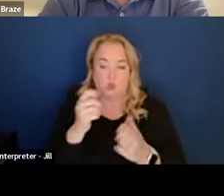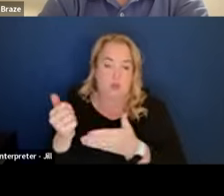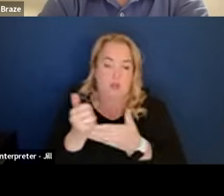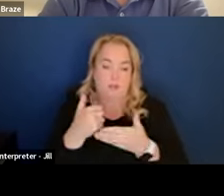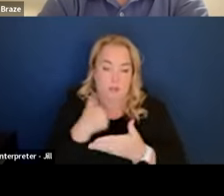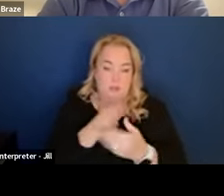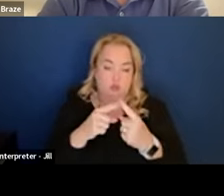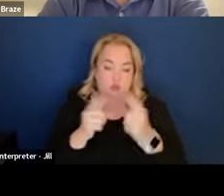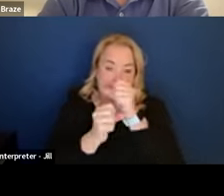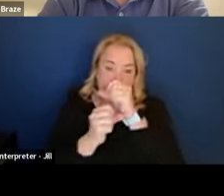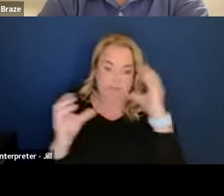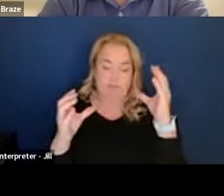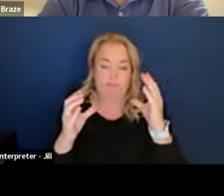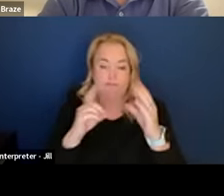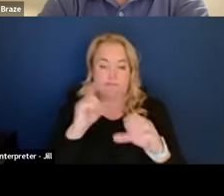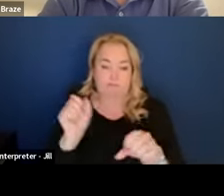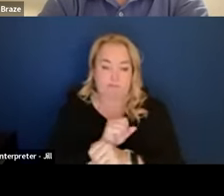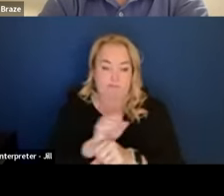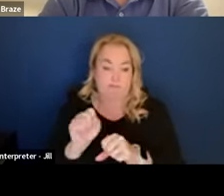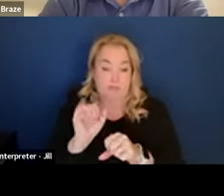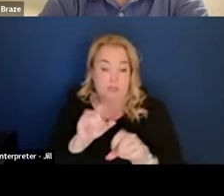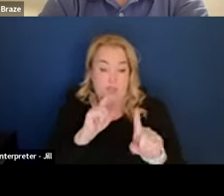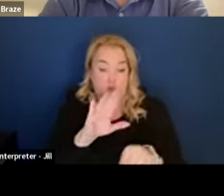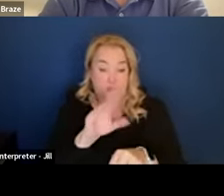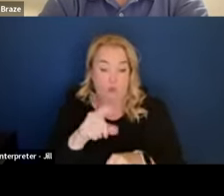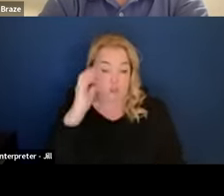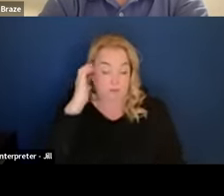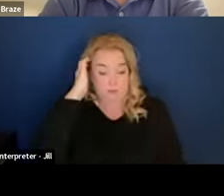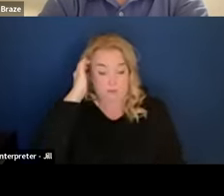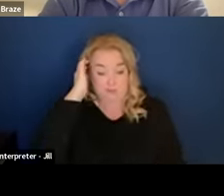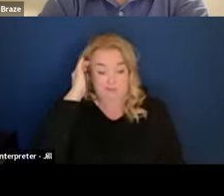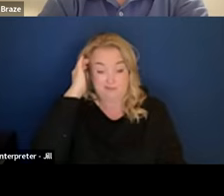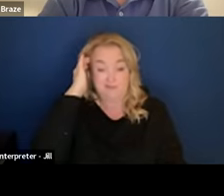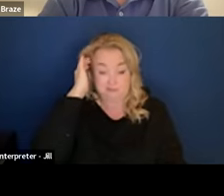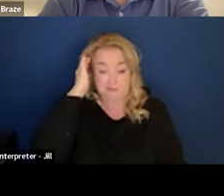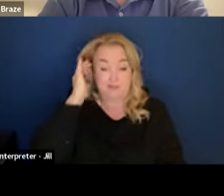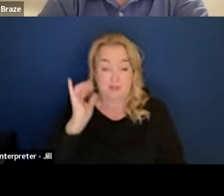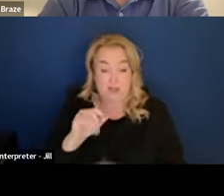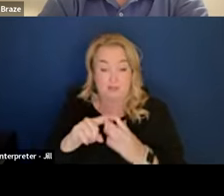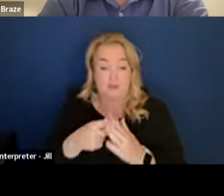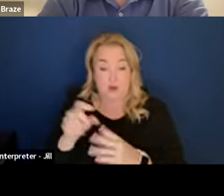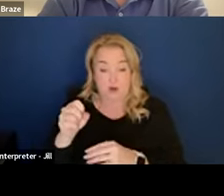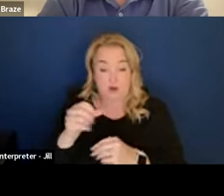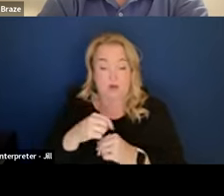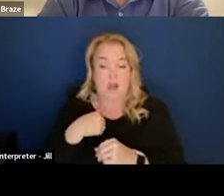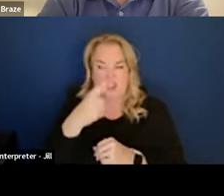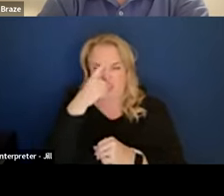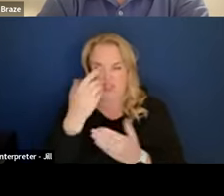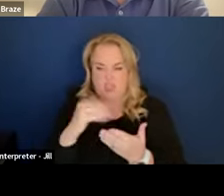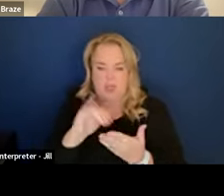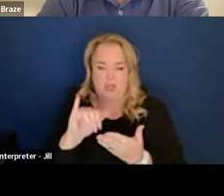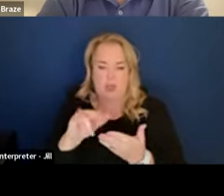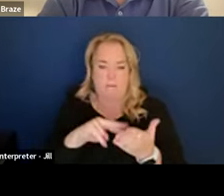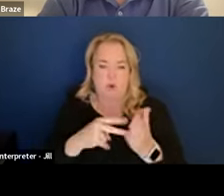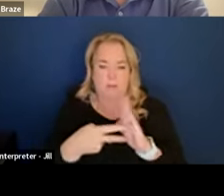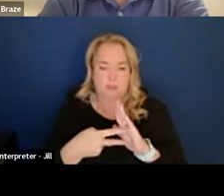life. Does that answer your question, Kristen? Certainly gets it started. I think, again, I heard the word being